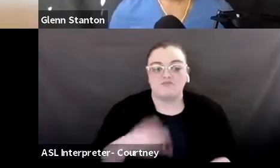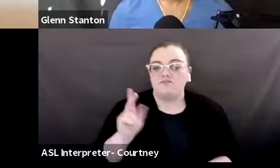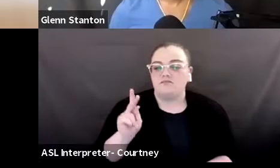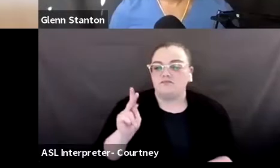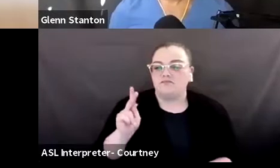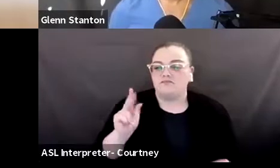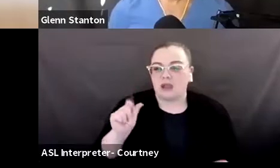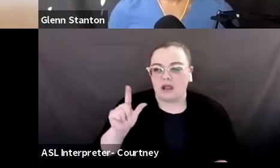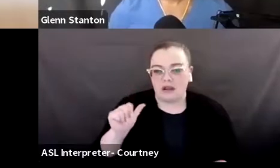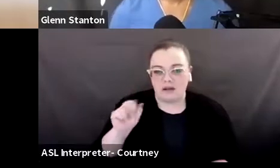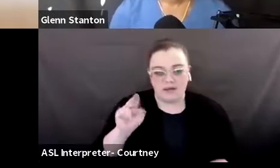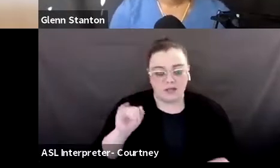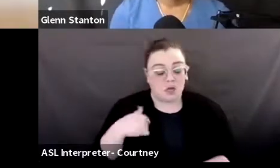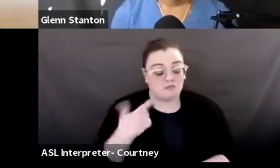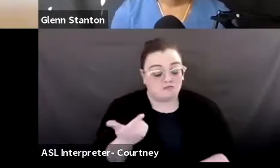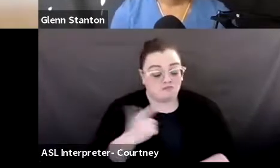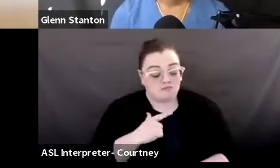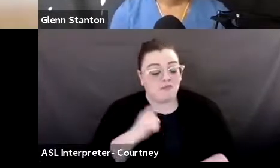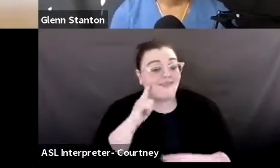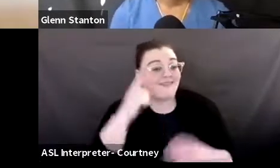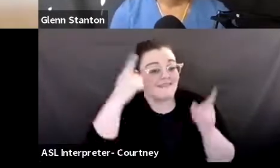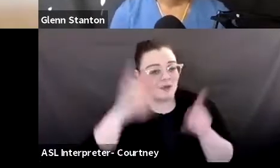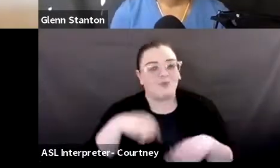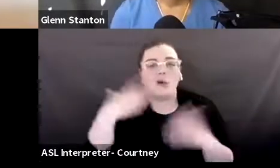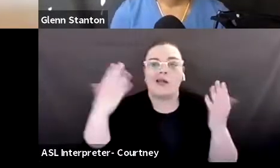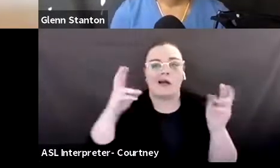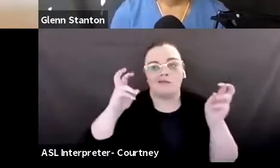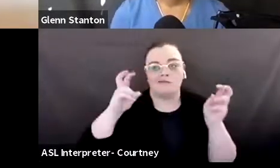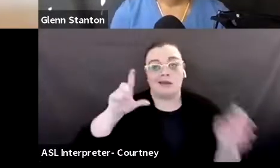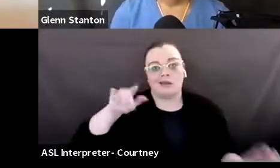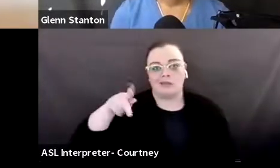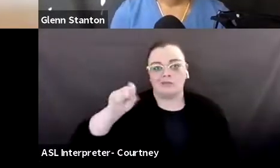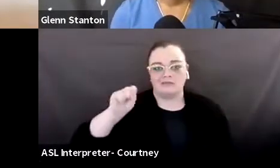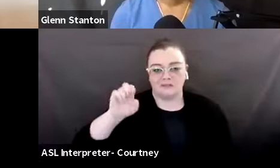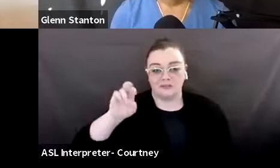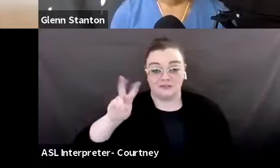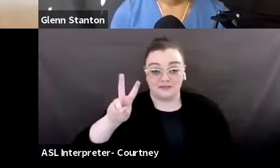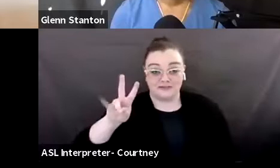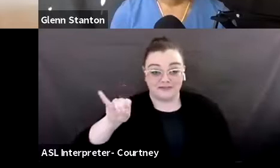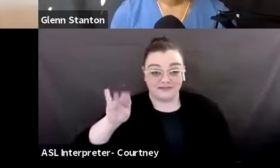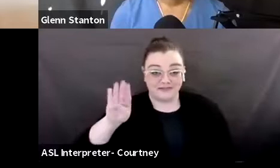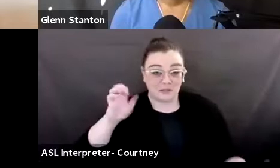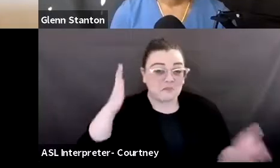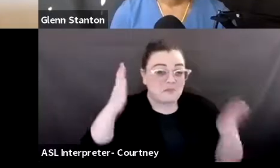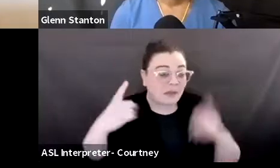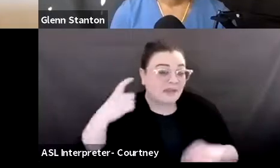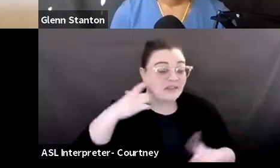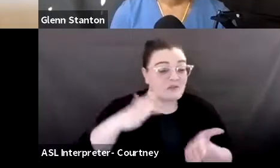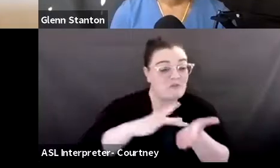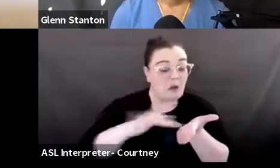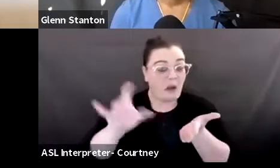There was a lot of lip service, and maybe that sounds rude, but I think there were a lot of dashed